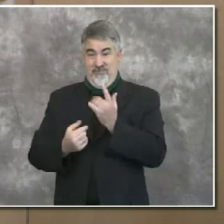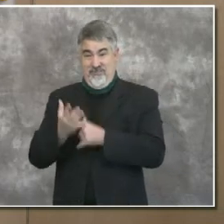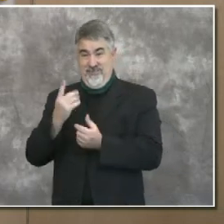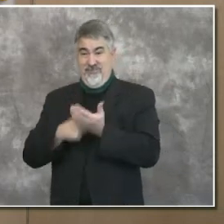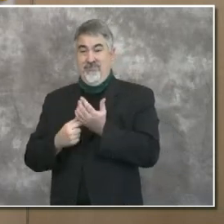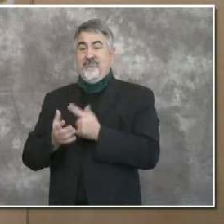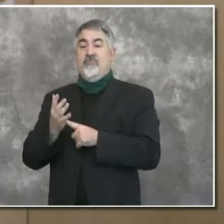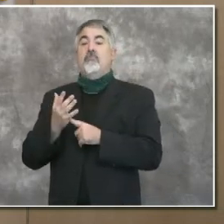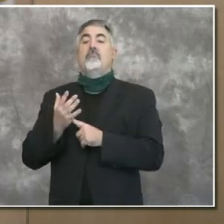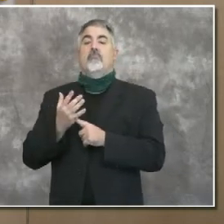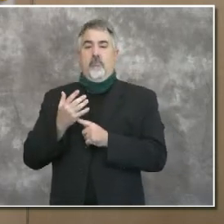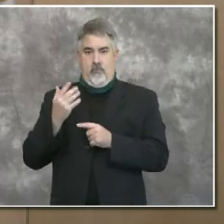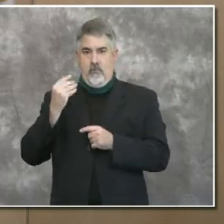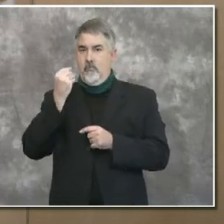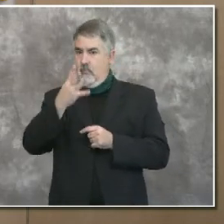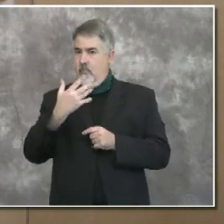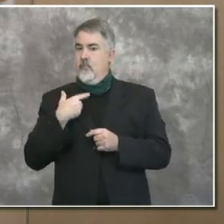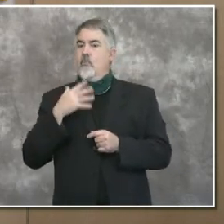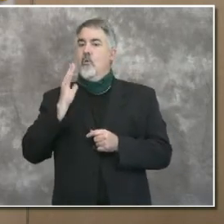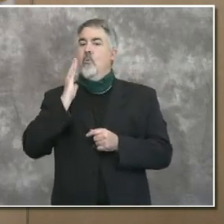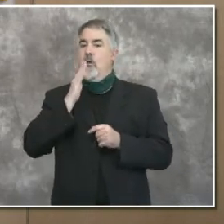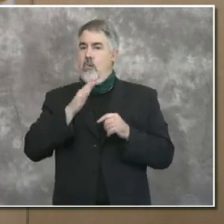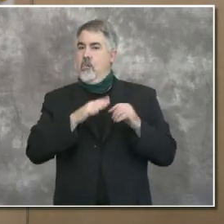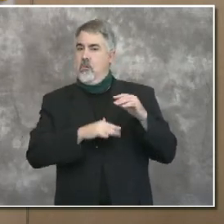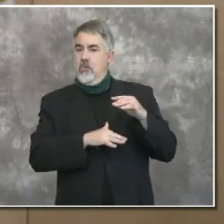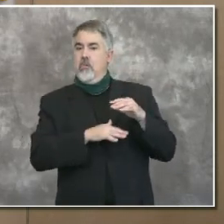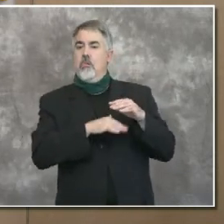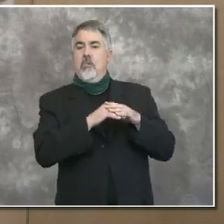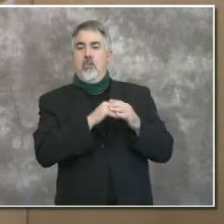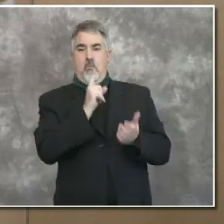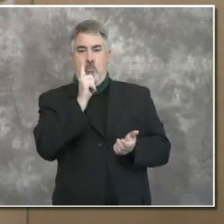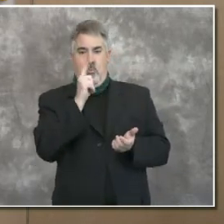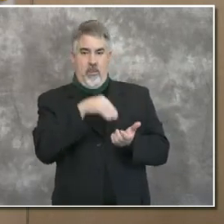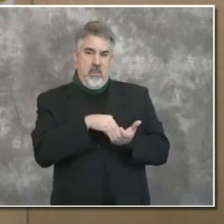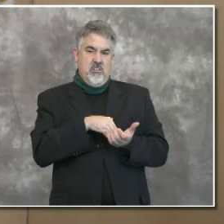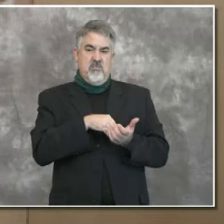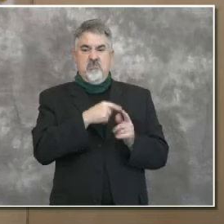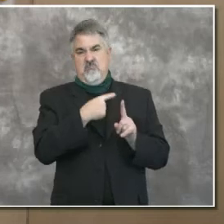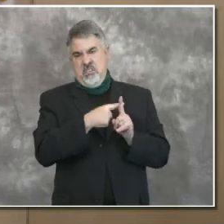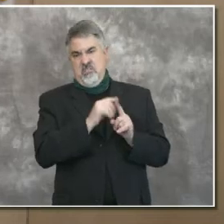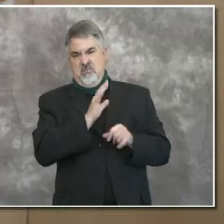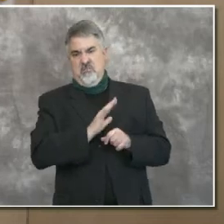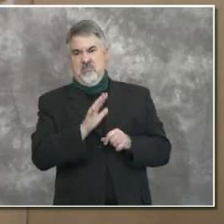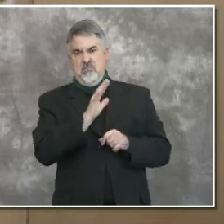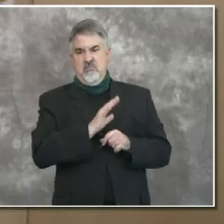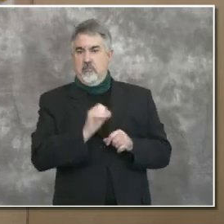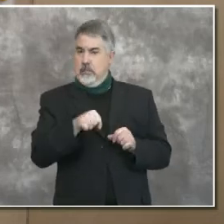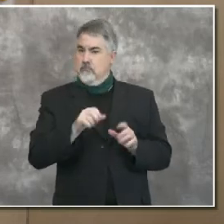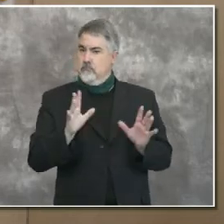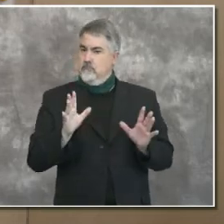current capacity for 1,000 plus, and that did include,